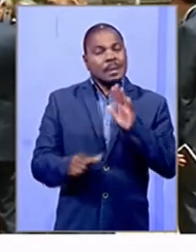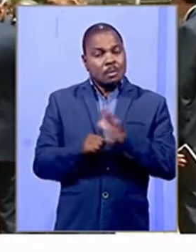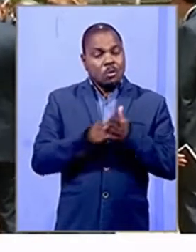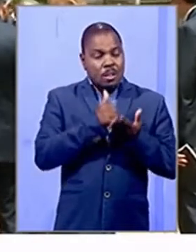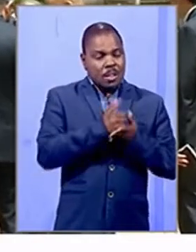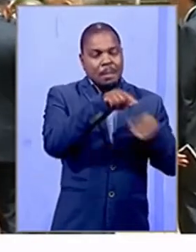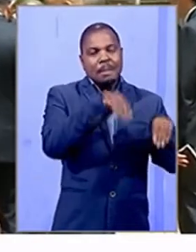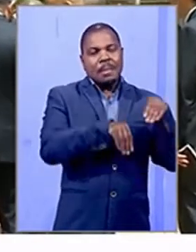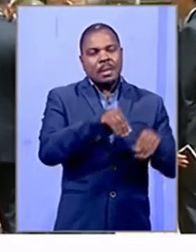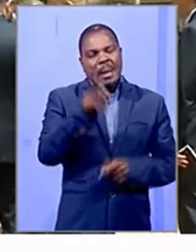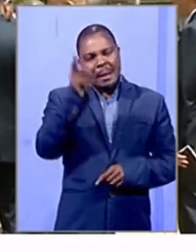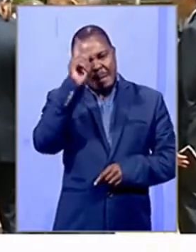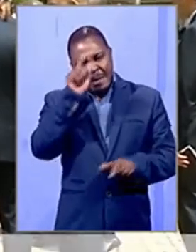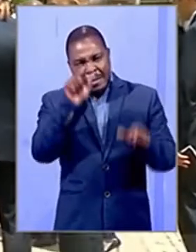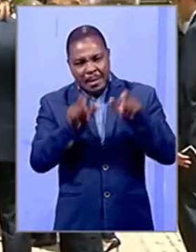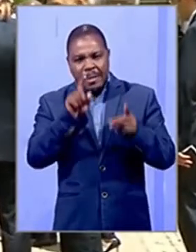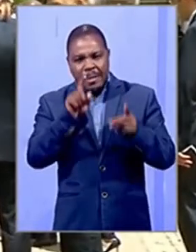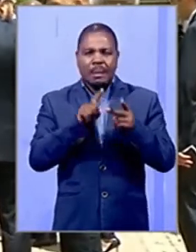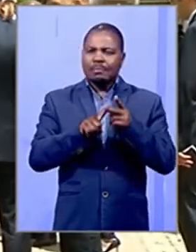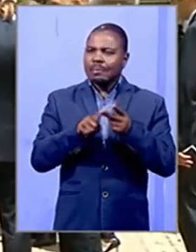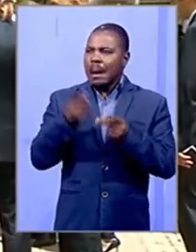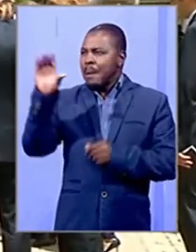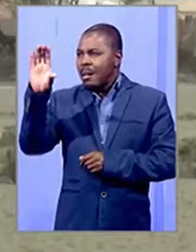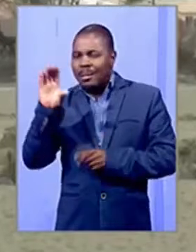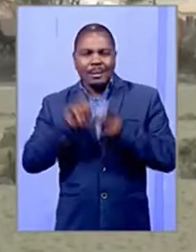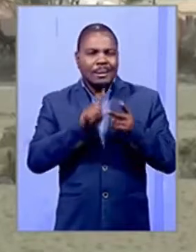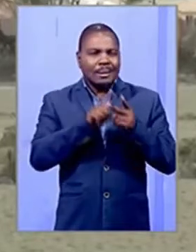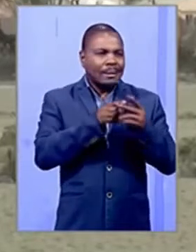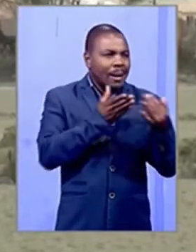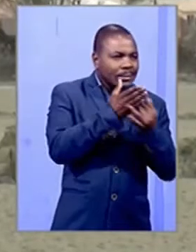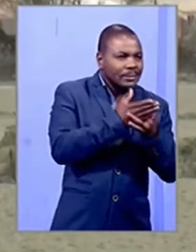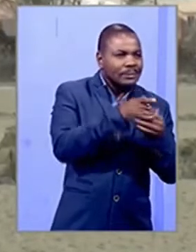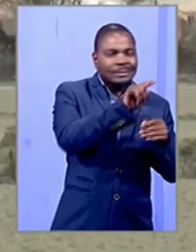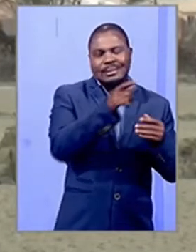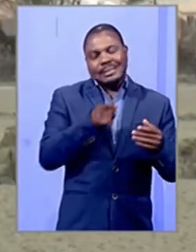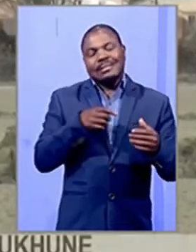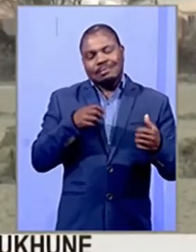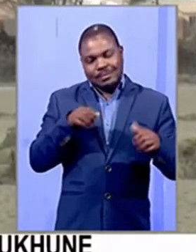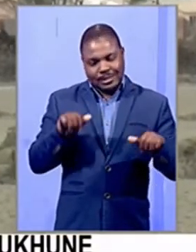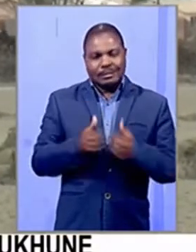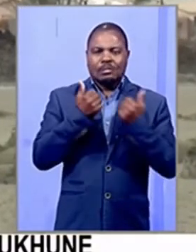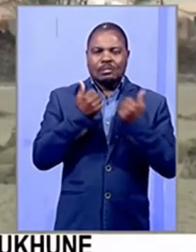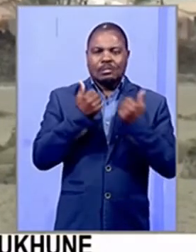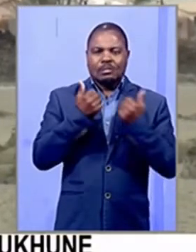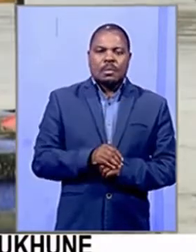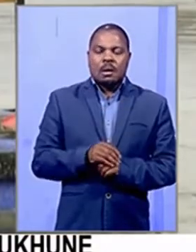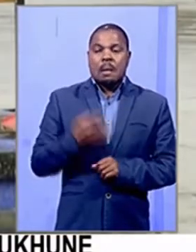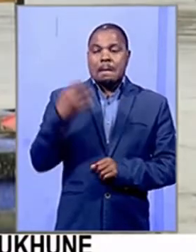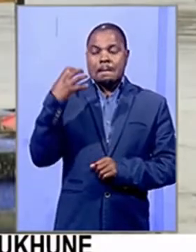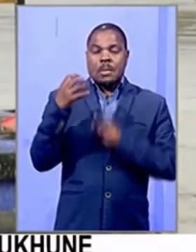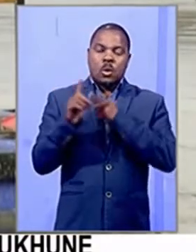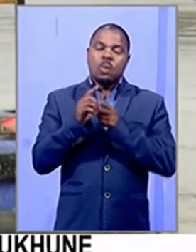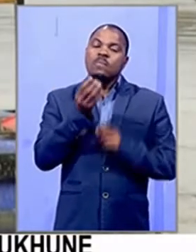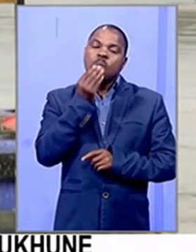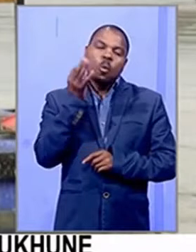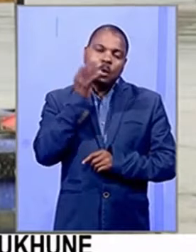access market as well as access funding, it's still difficult. Go le bjalo Mantashe o hlalositše masetlapelo a go phatloga ga letamo la moepo